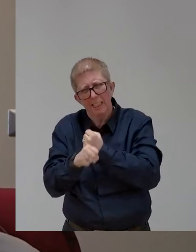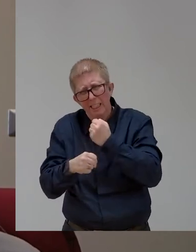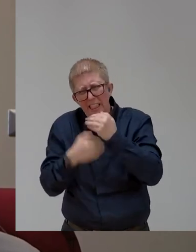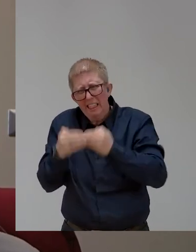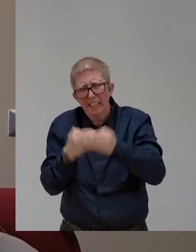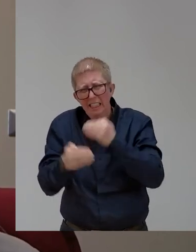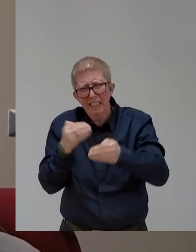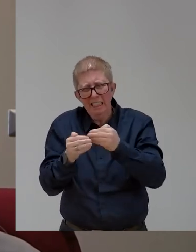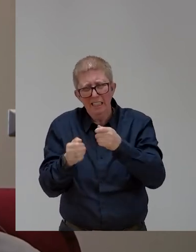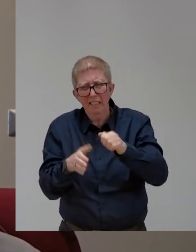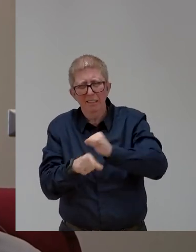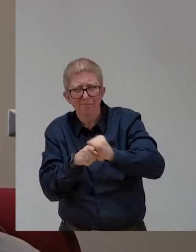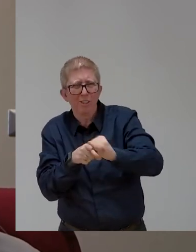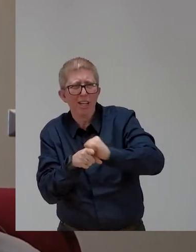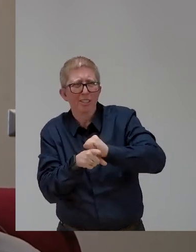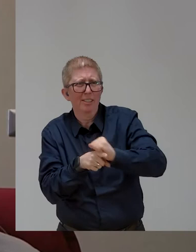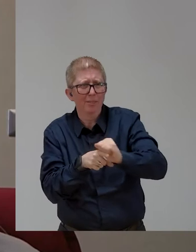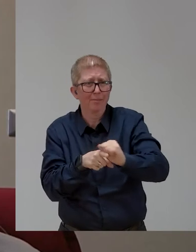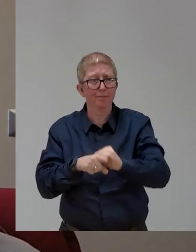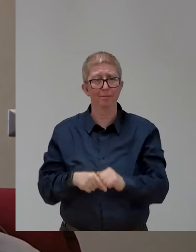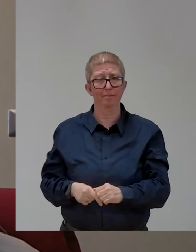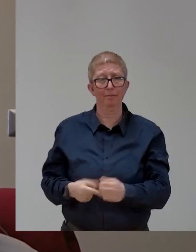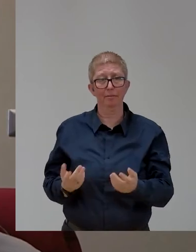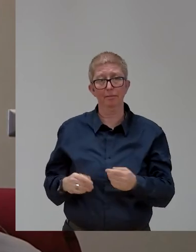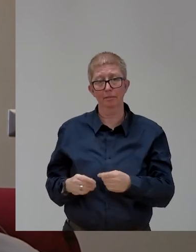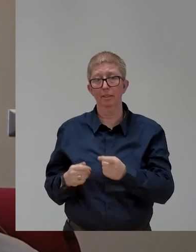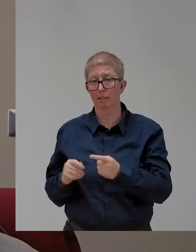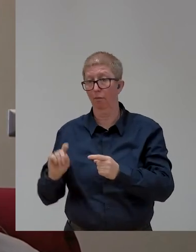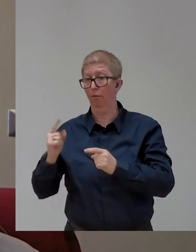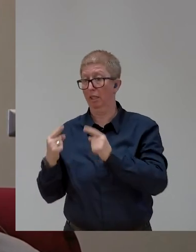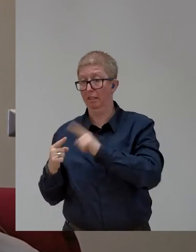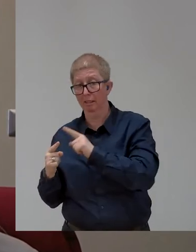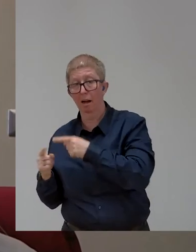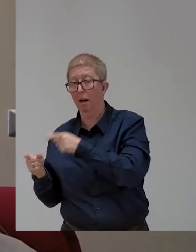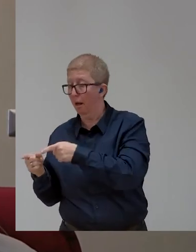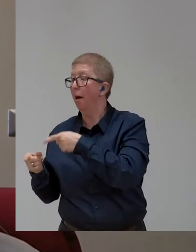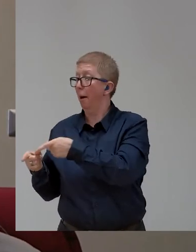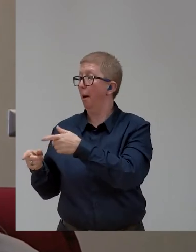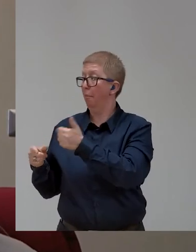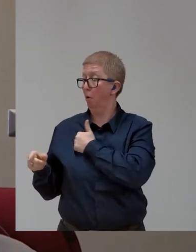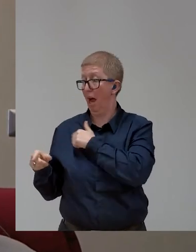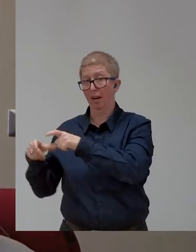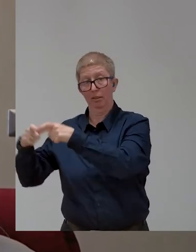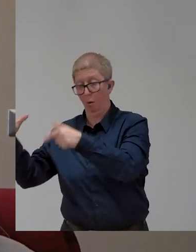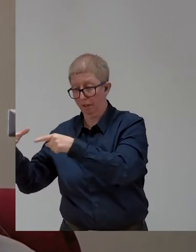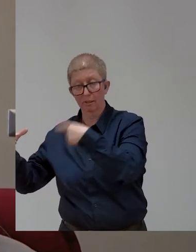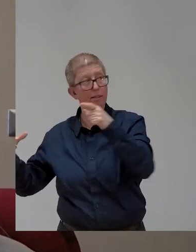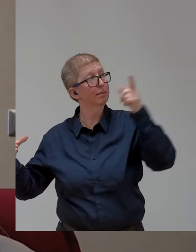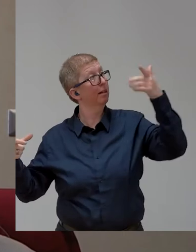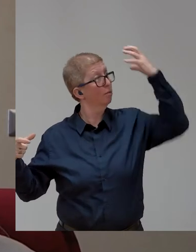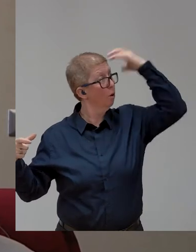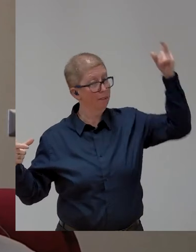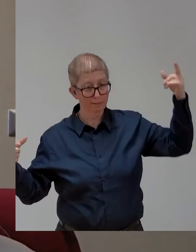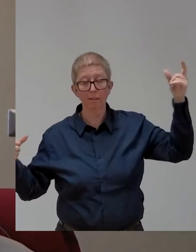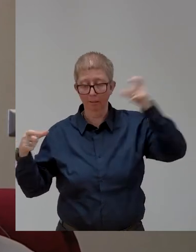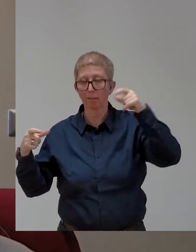finally become public policies, necessarily require a correct harmony between the public and private work. Otherwise,